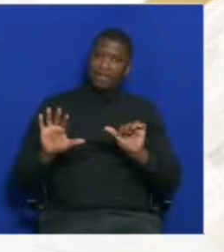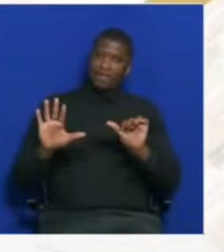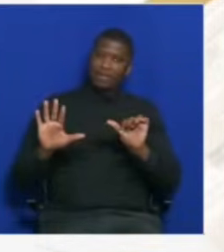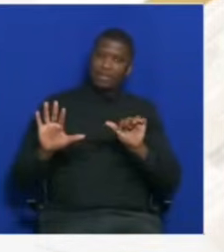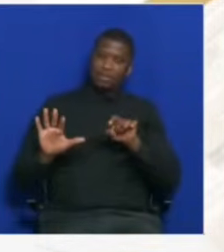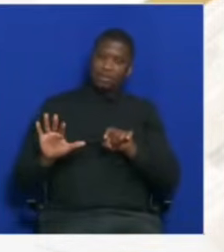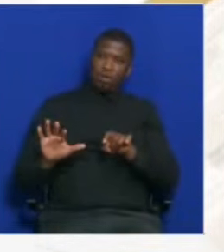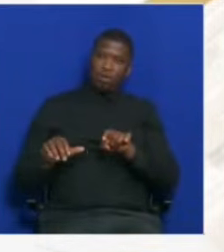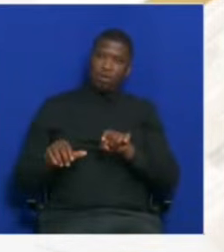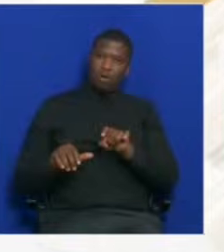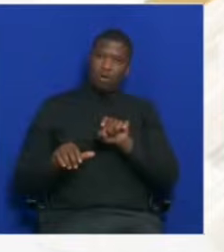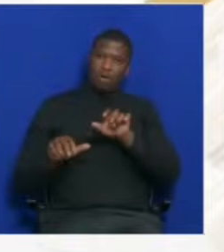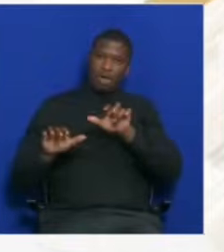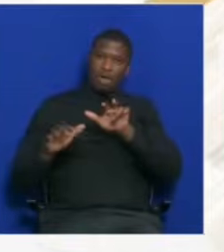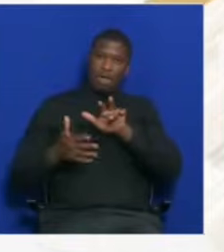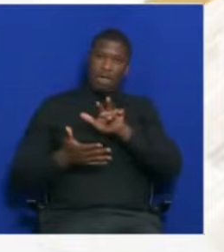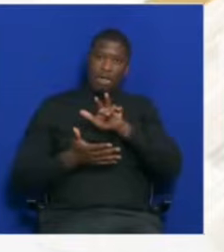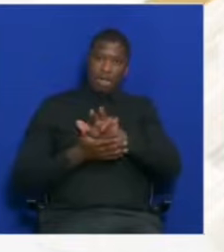6.18.